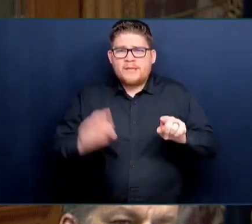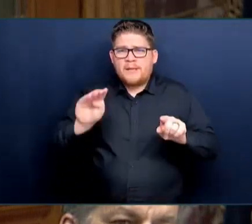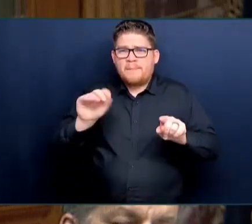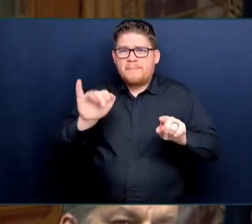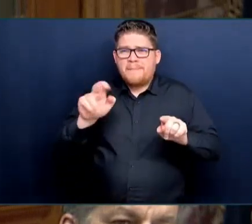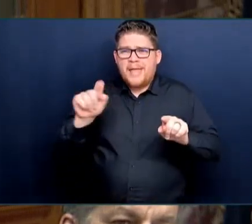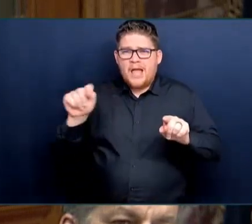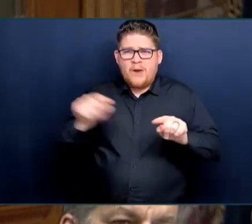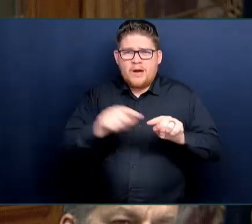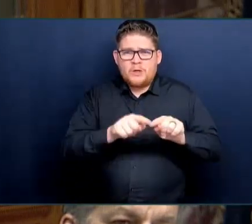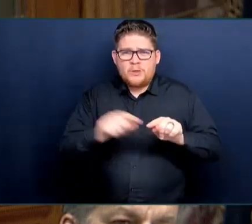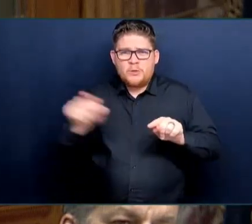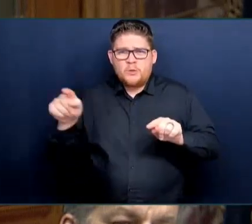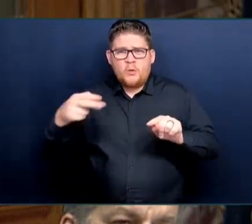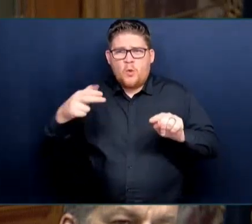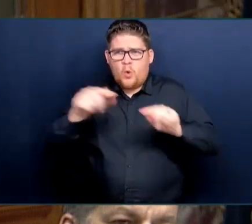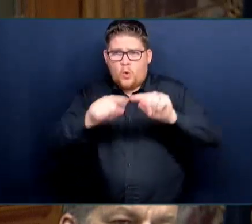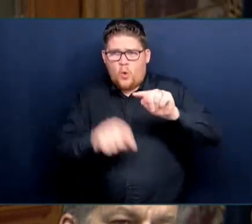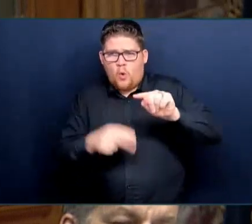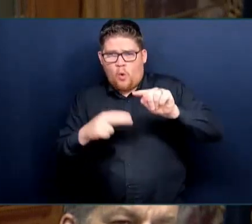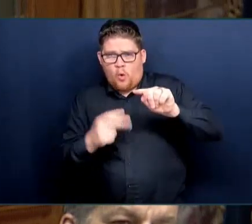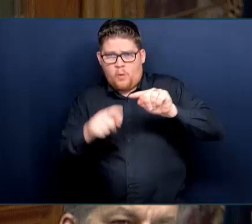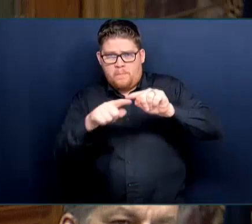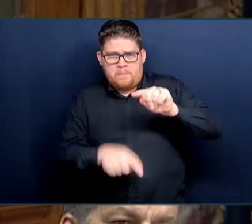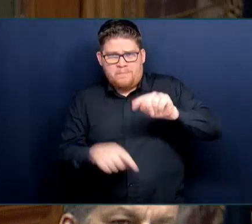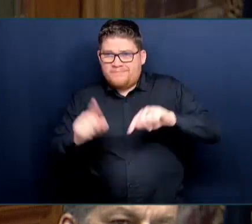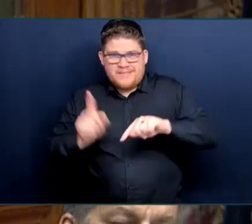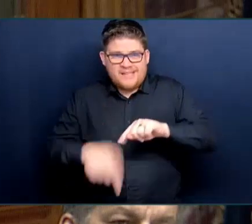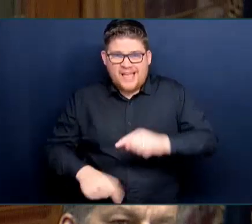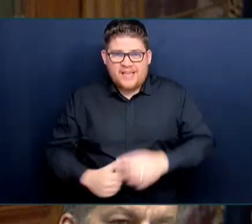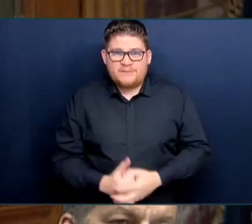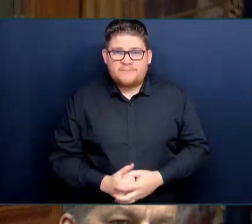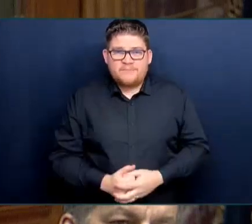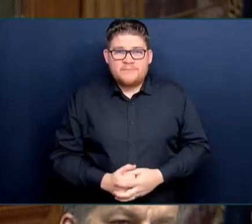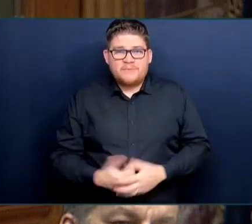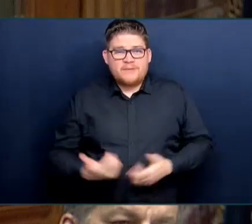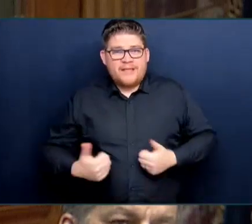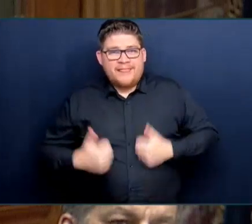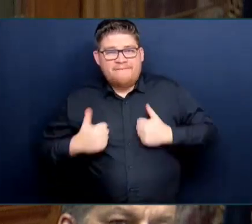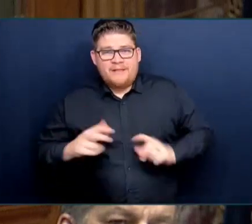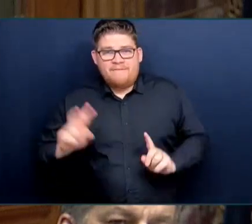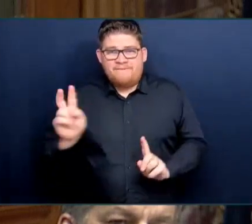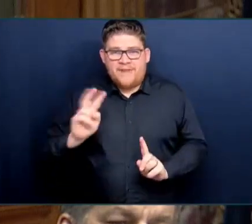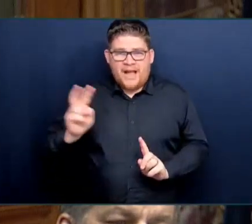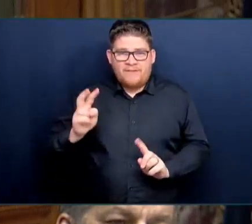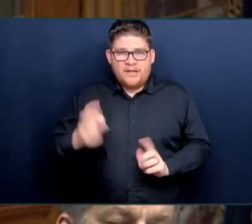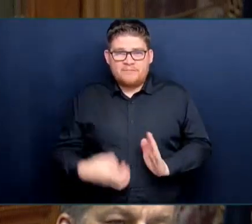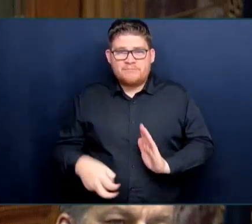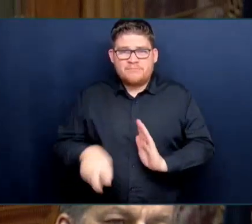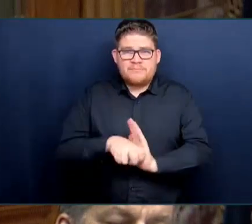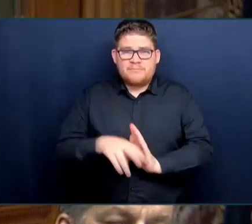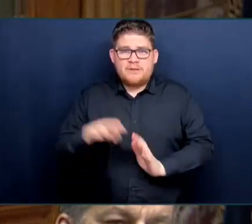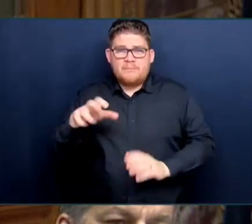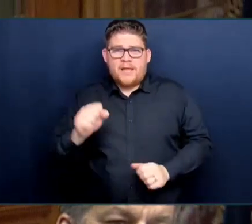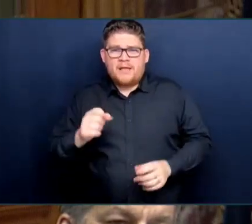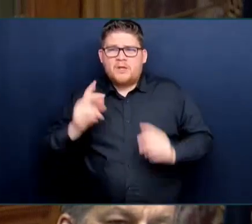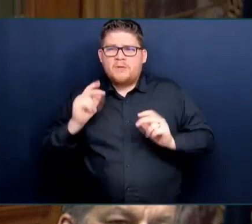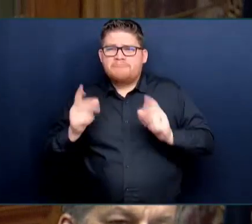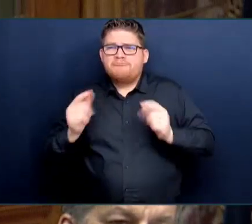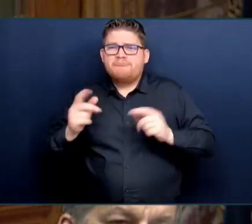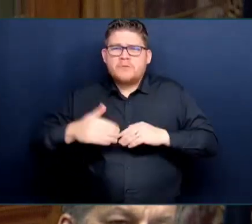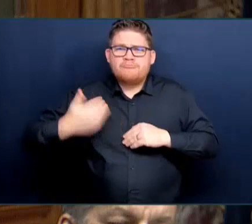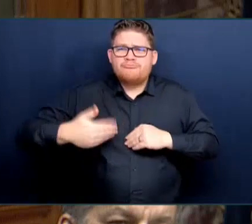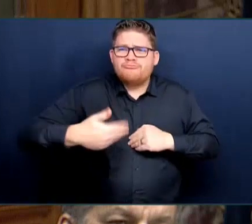a bus. My question, Honourable Speaker, is to the Minister of Transportation. Does he believe that all British